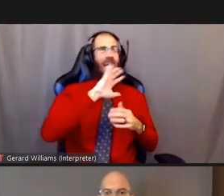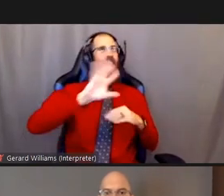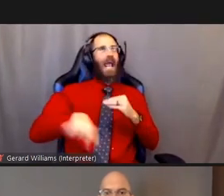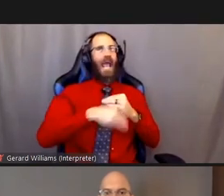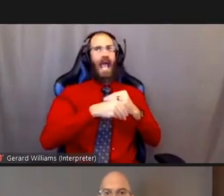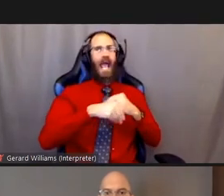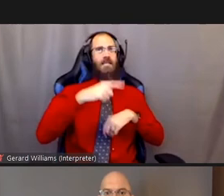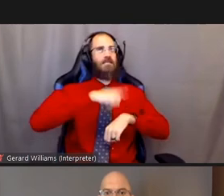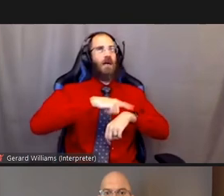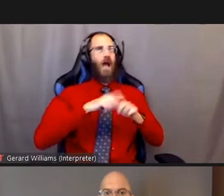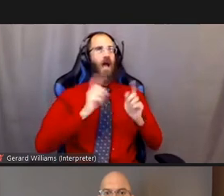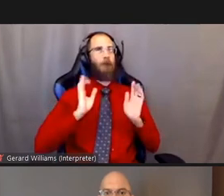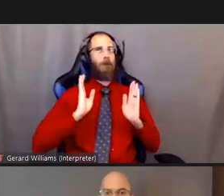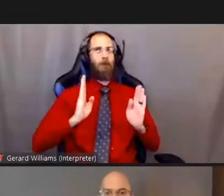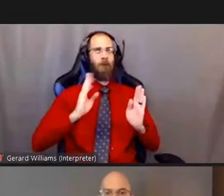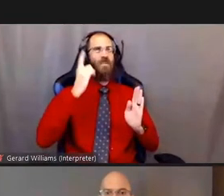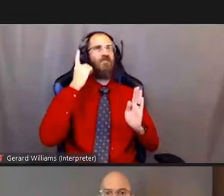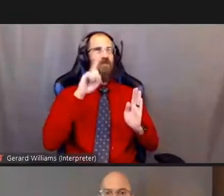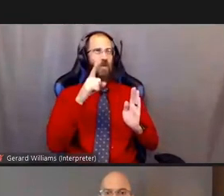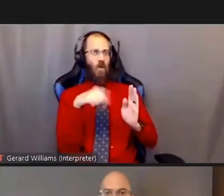On the next slide,